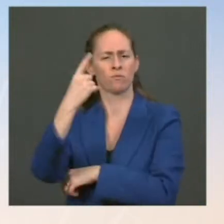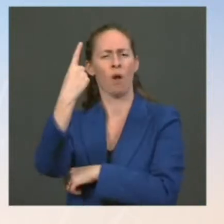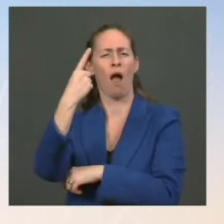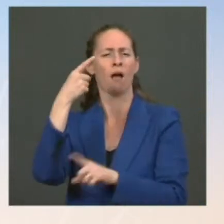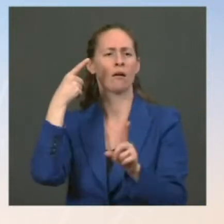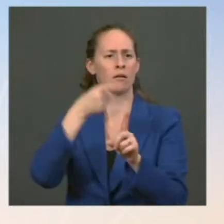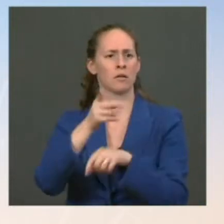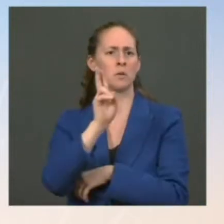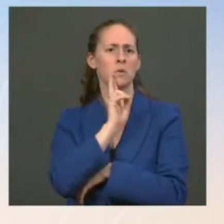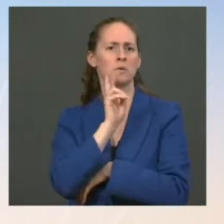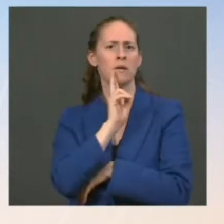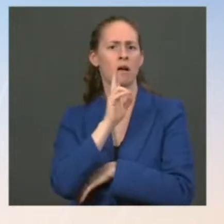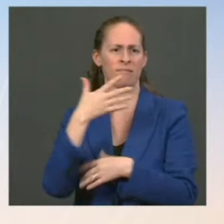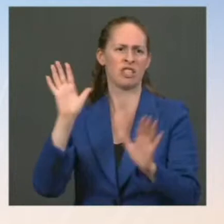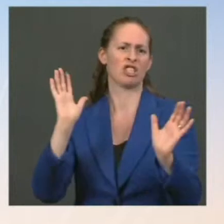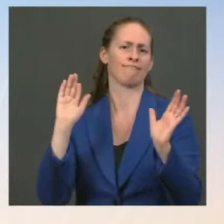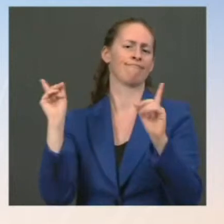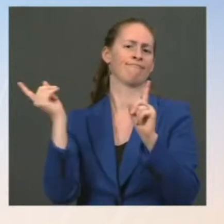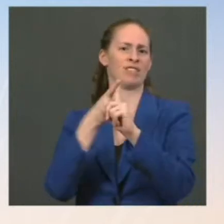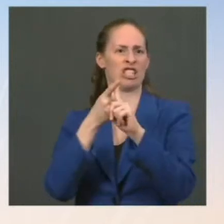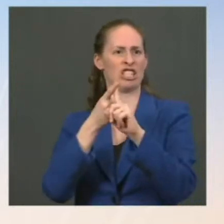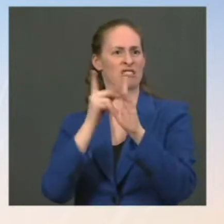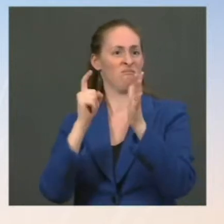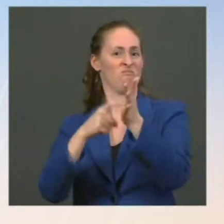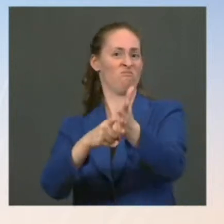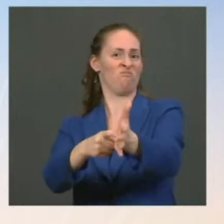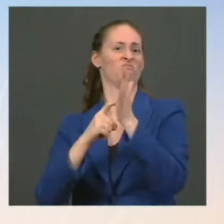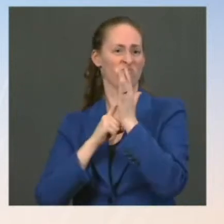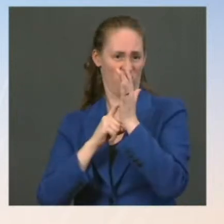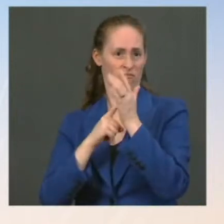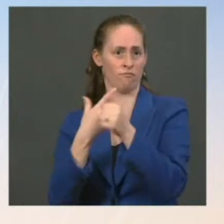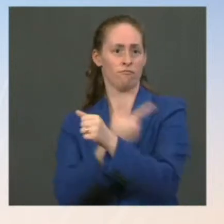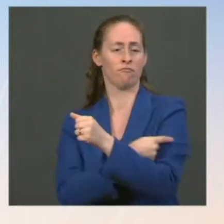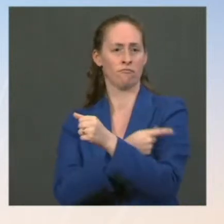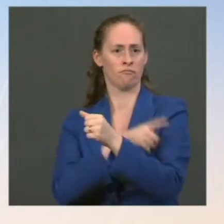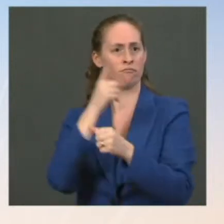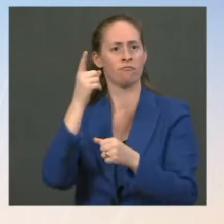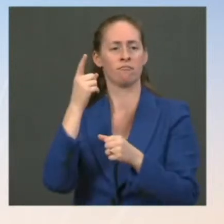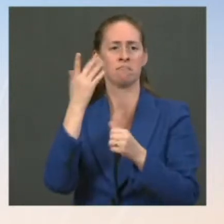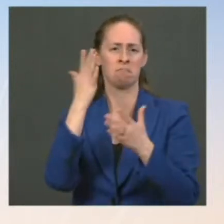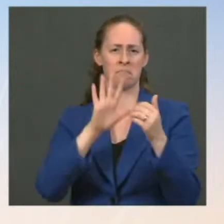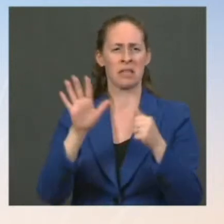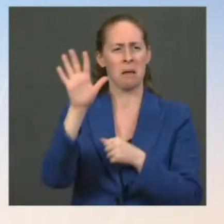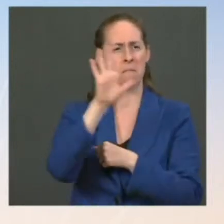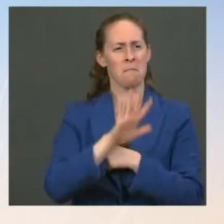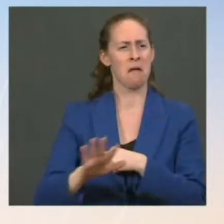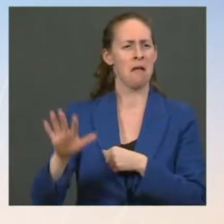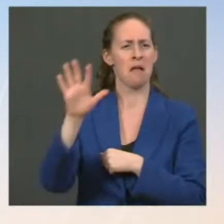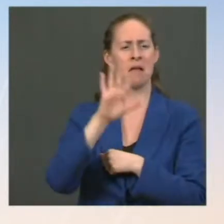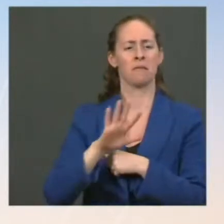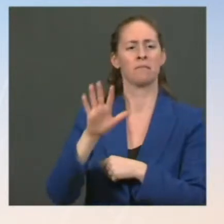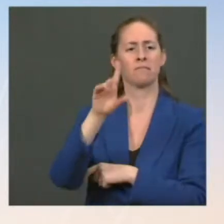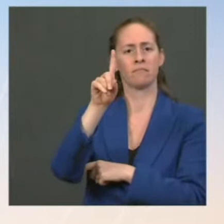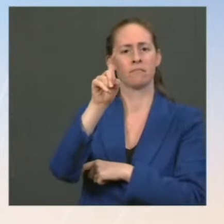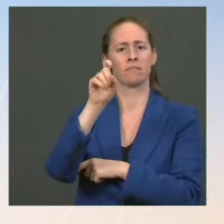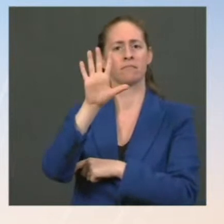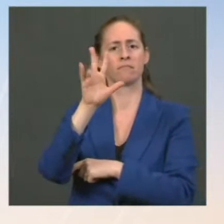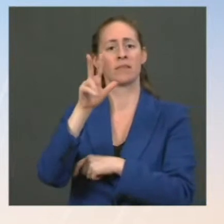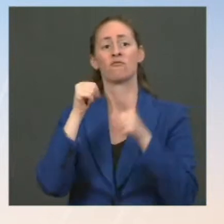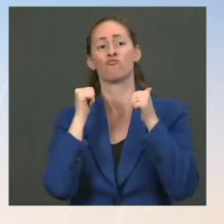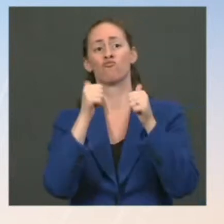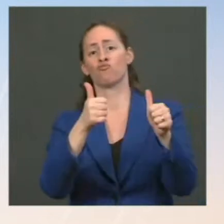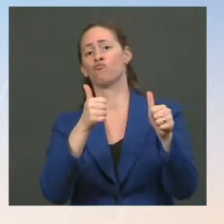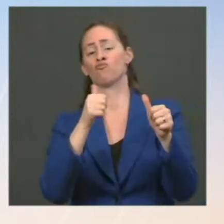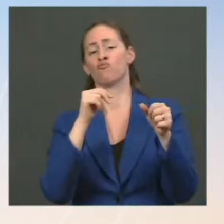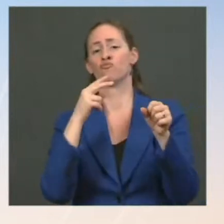implement a vaccine requirement, that they lost only 153 out of 25,000 employees. That means of the implementation of the